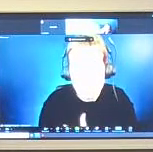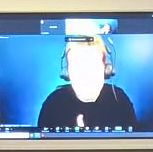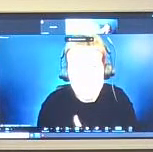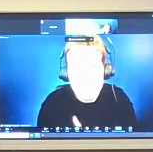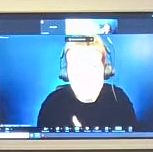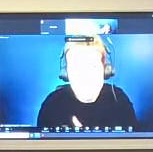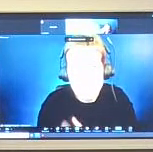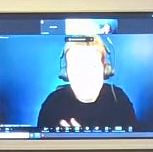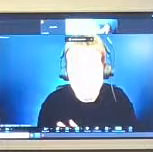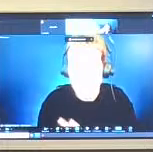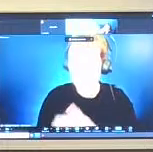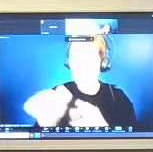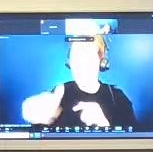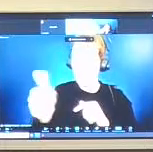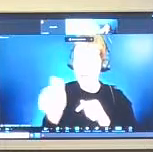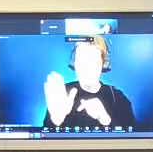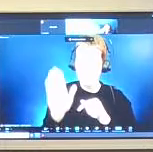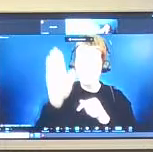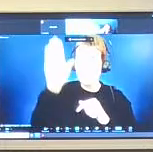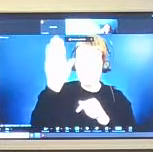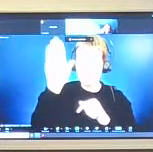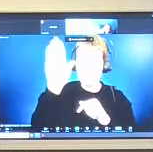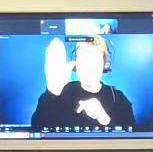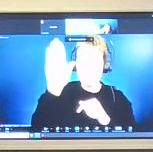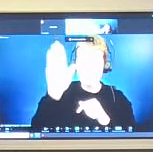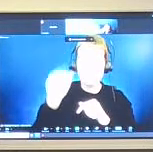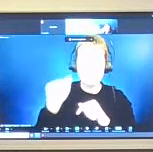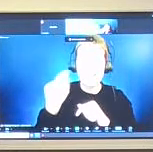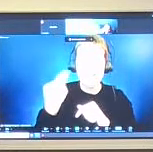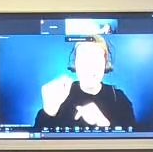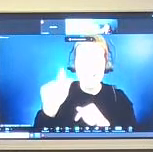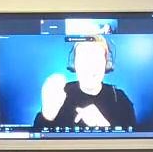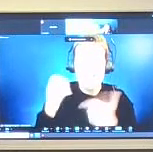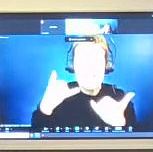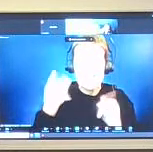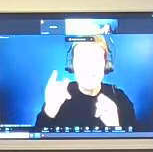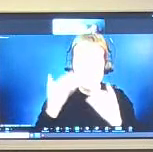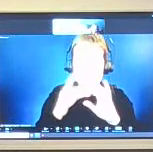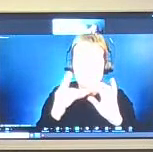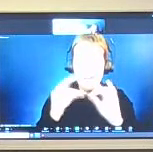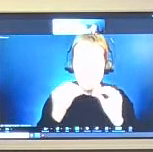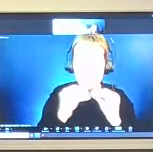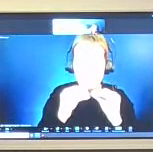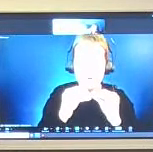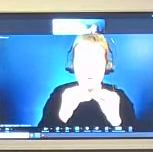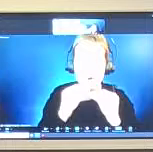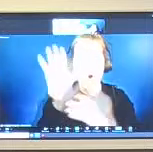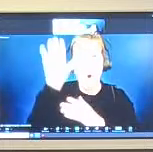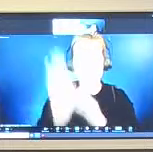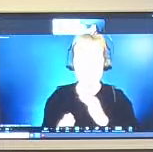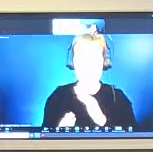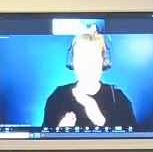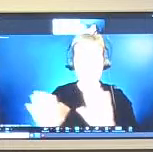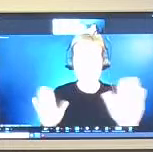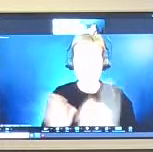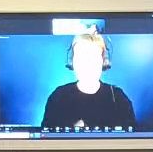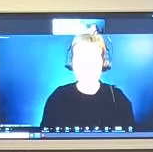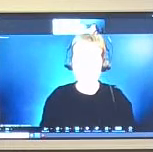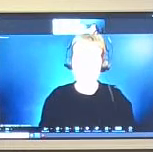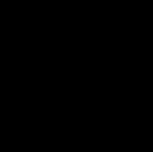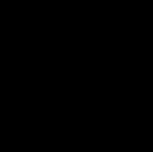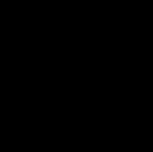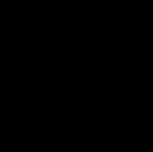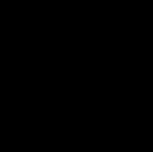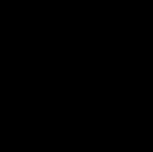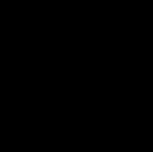Are there any more hands raised online? Just Annette. Annette, you're up. She just said that, so she may not